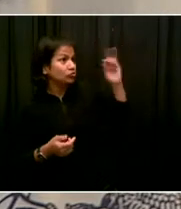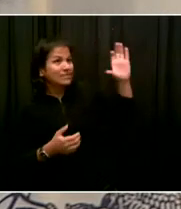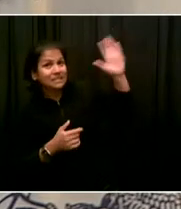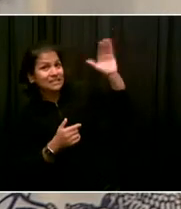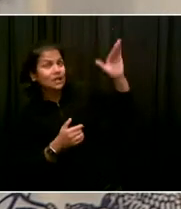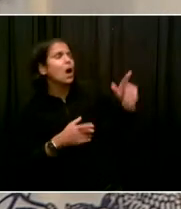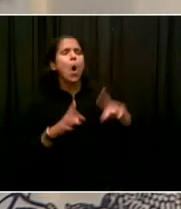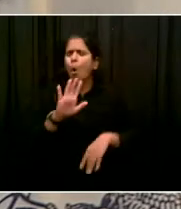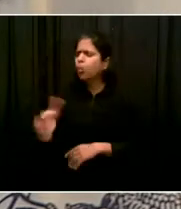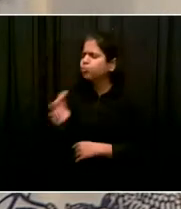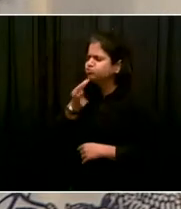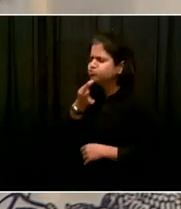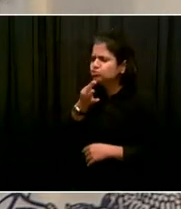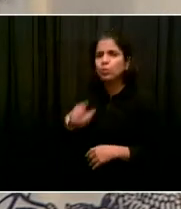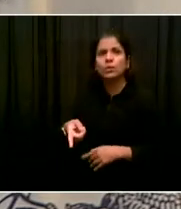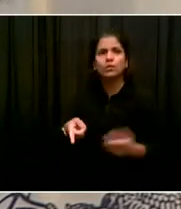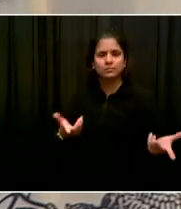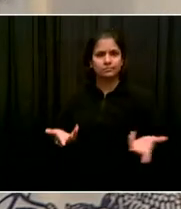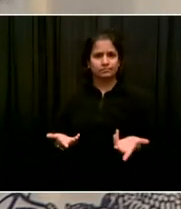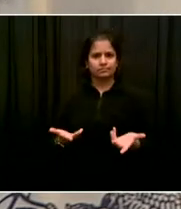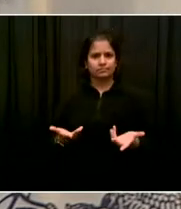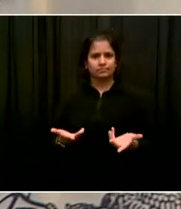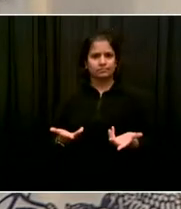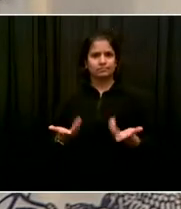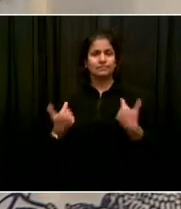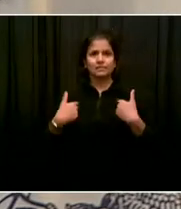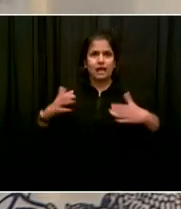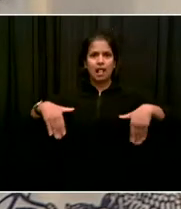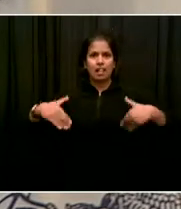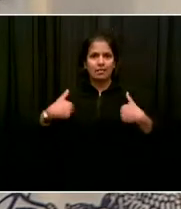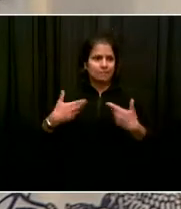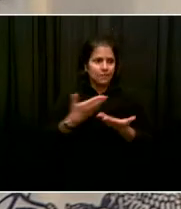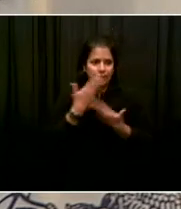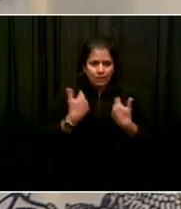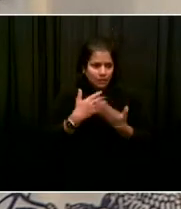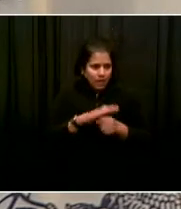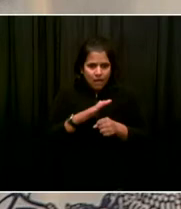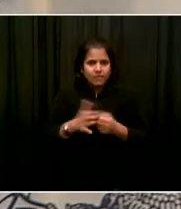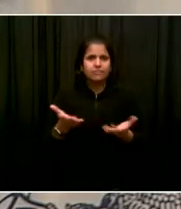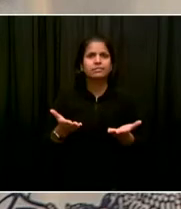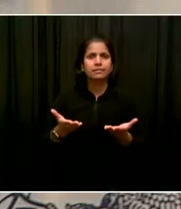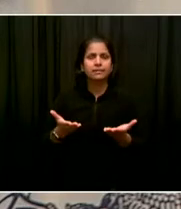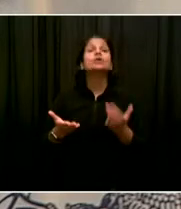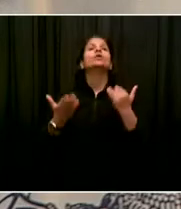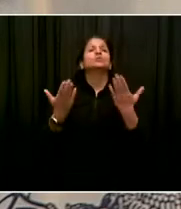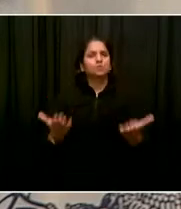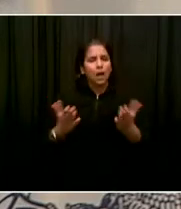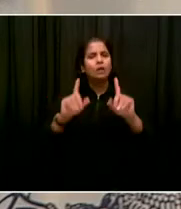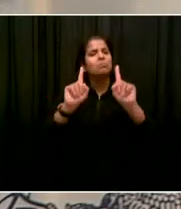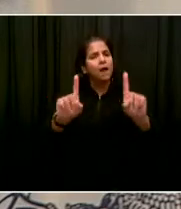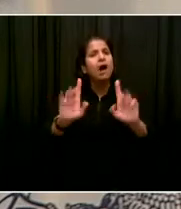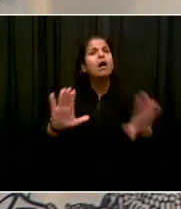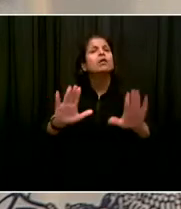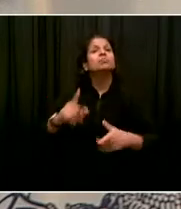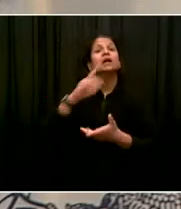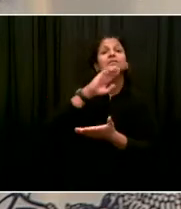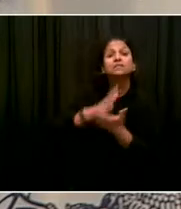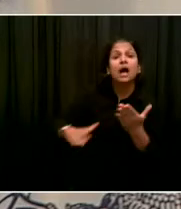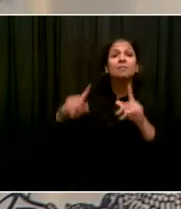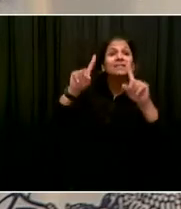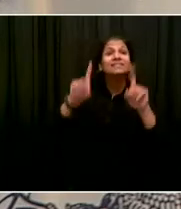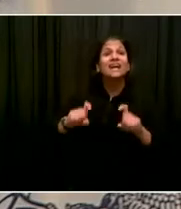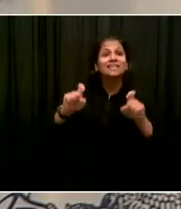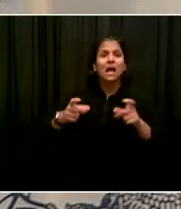we're banging into. Last thing I'll say before I turn to Dr. Katz, there are test sites that don't have those lines, and I really want to urge